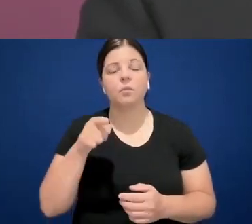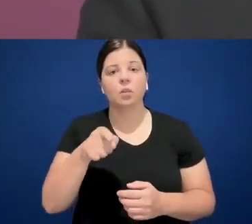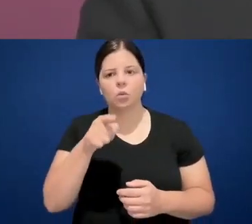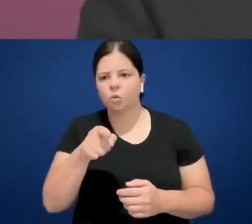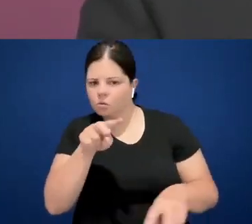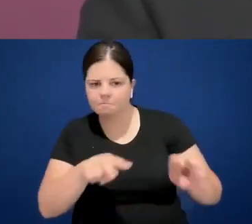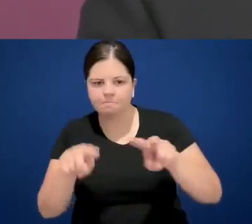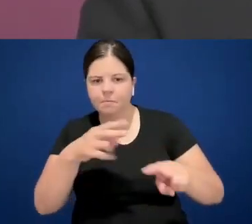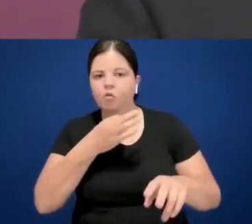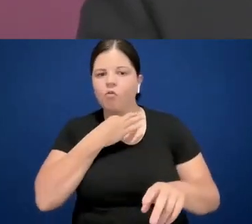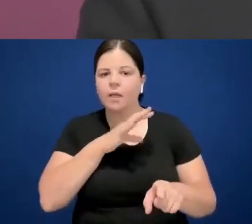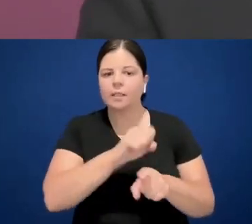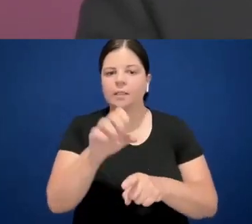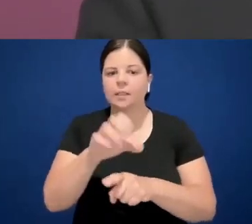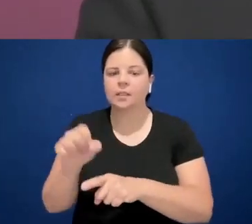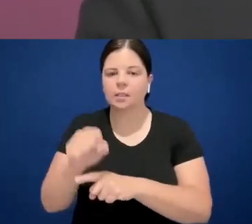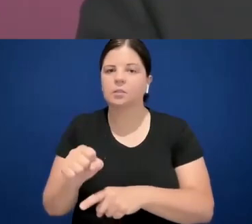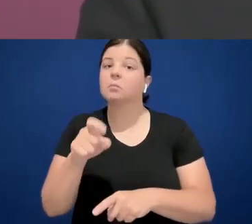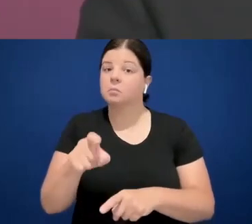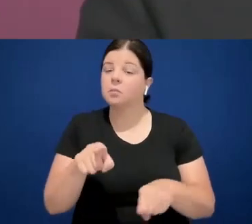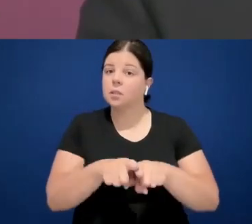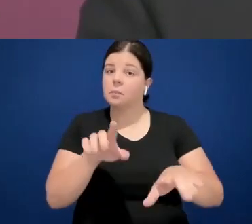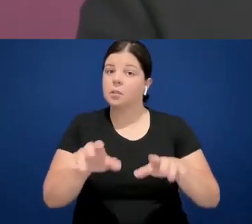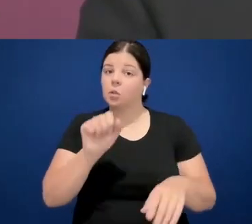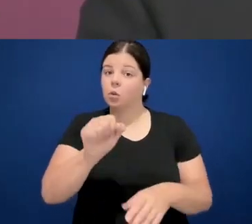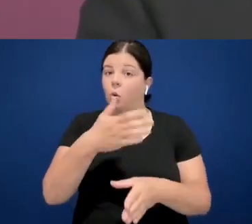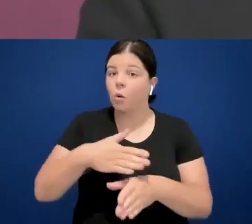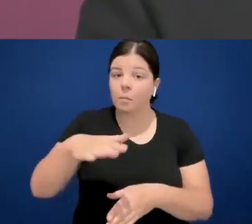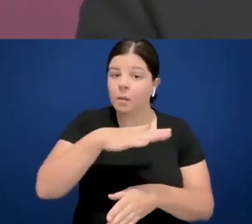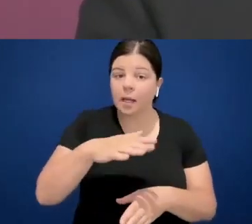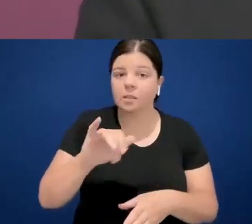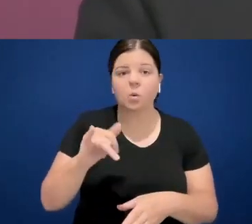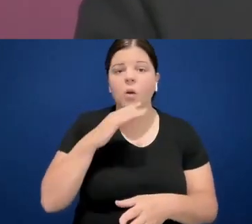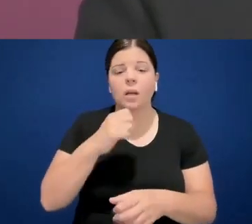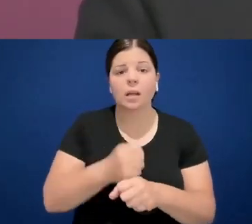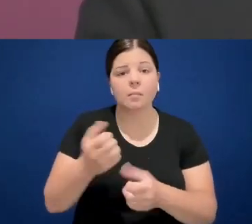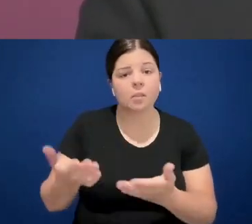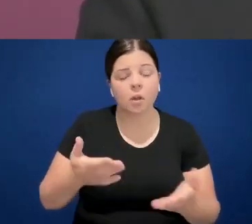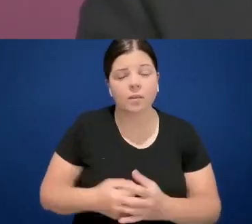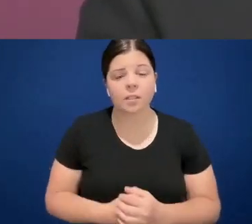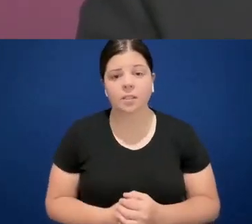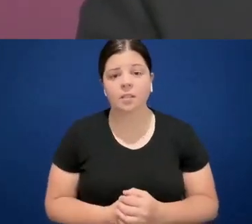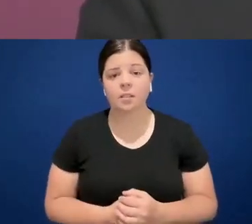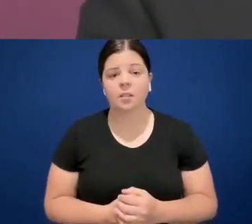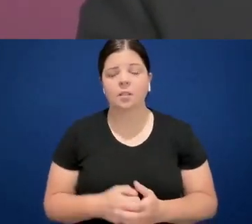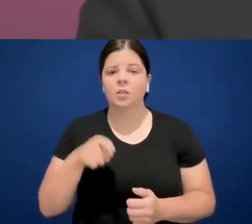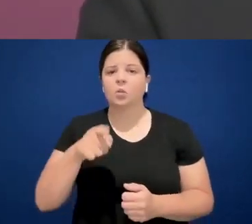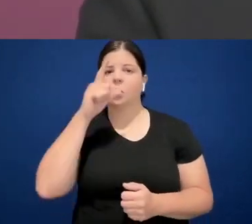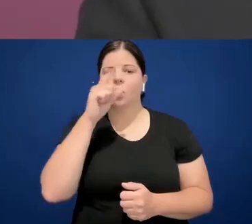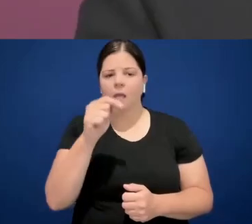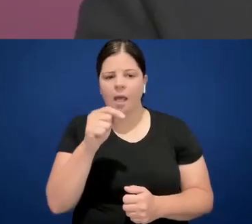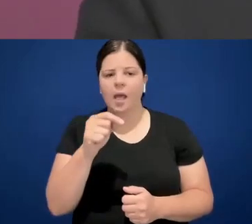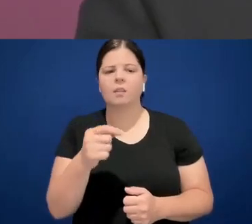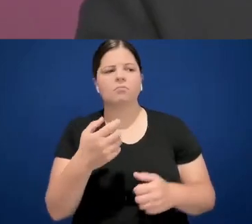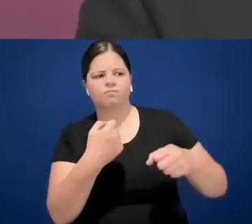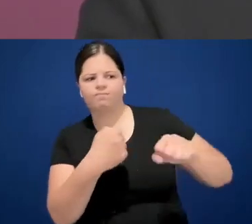identify apply to your workplace or government services that you use? And what can you do to prevent fraud and